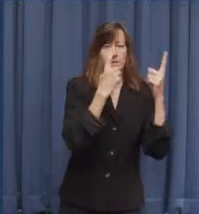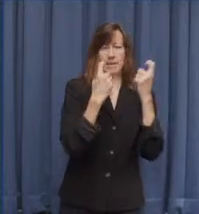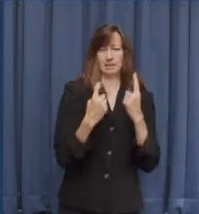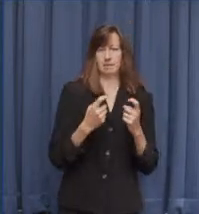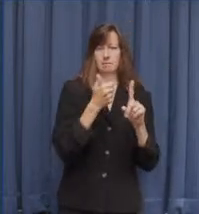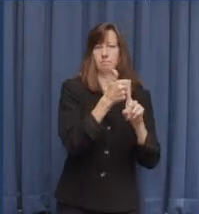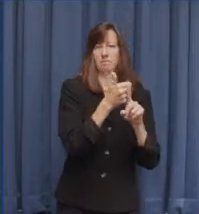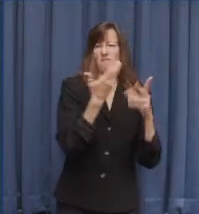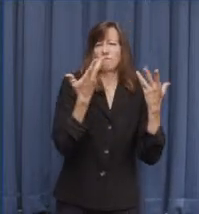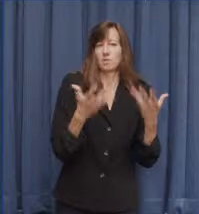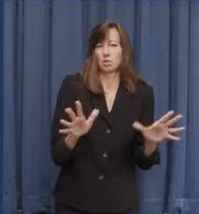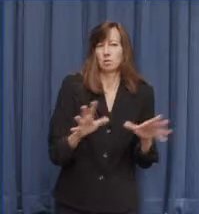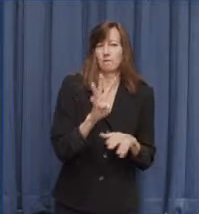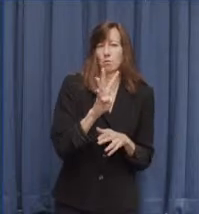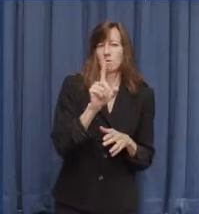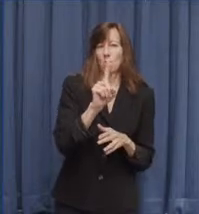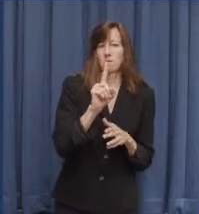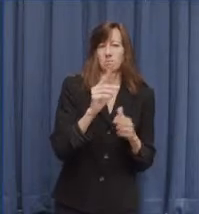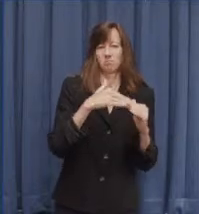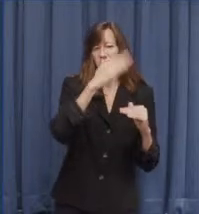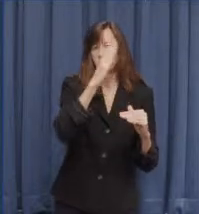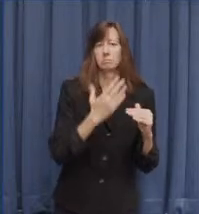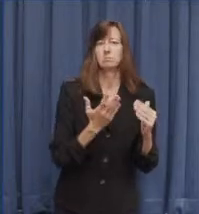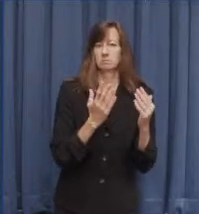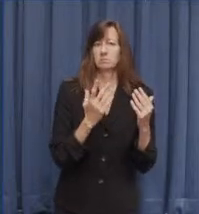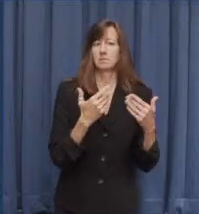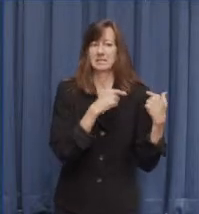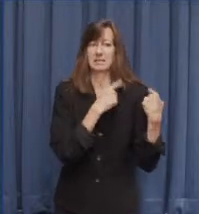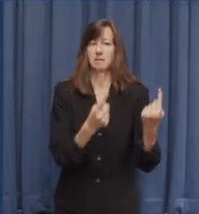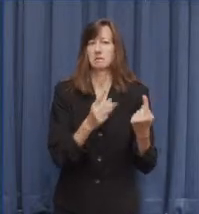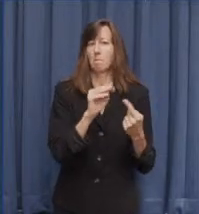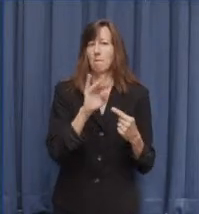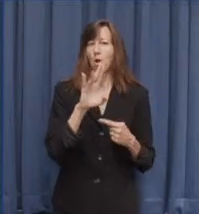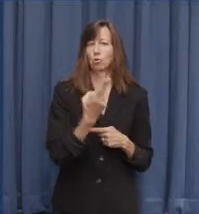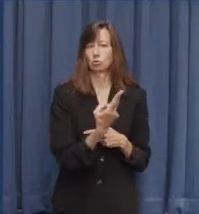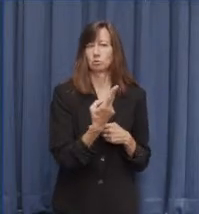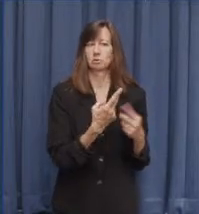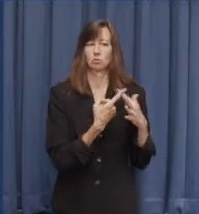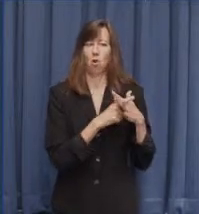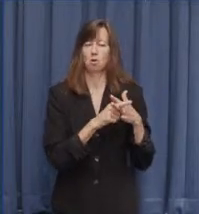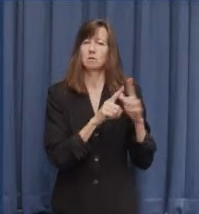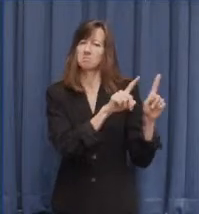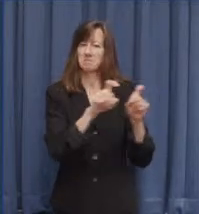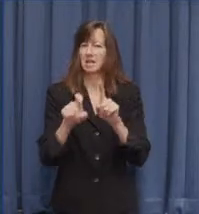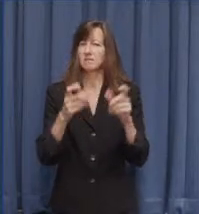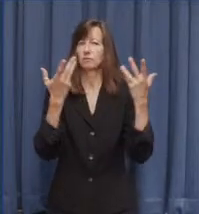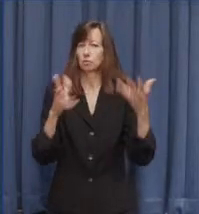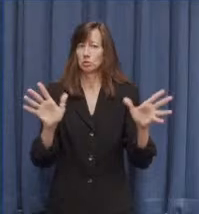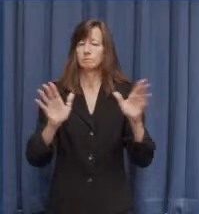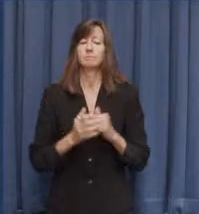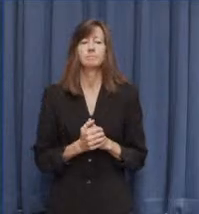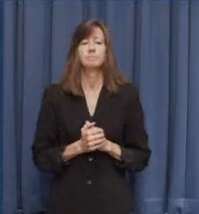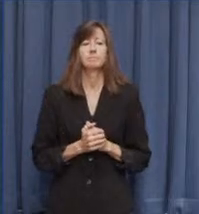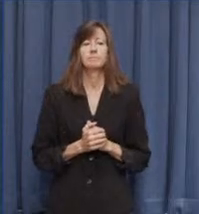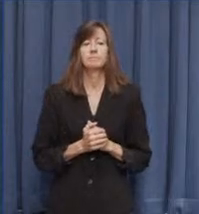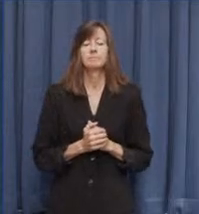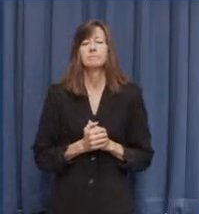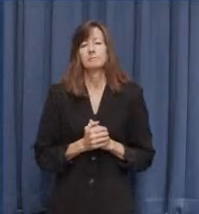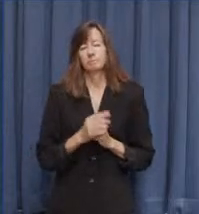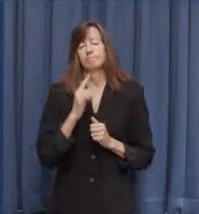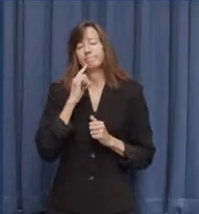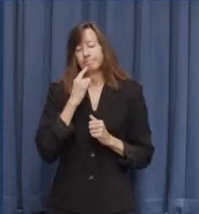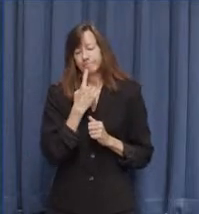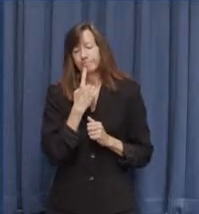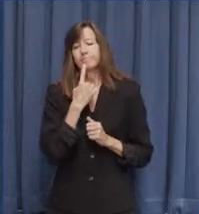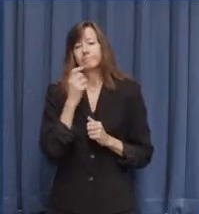the county since the crisis began in March. Unfortunately, and as a sad reminder of how serious